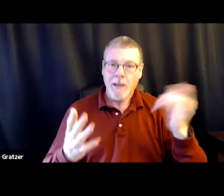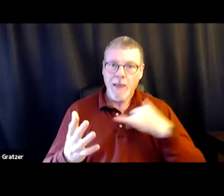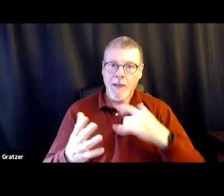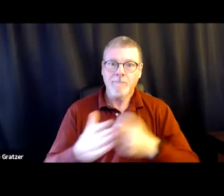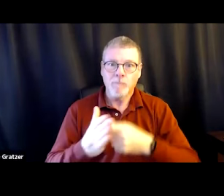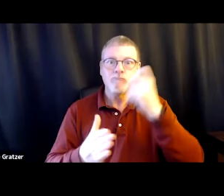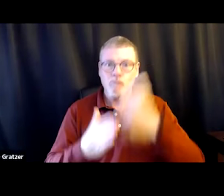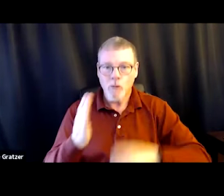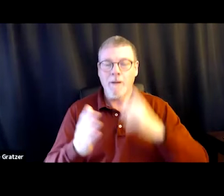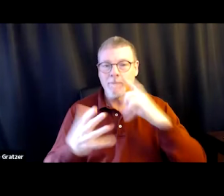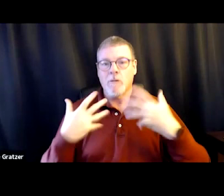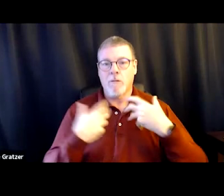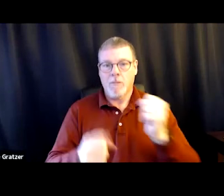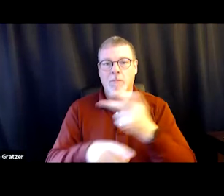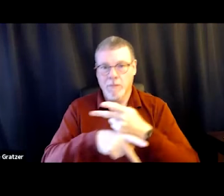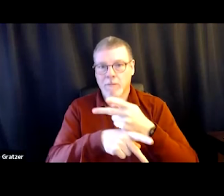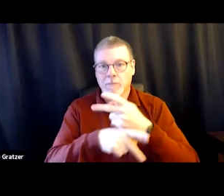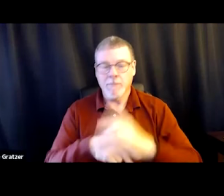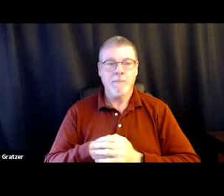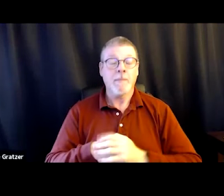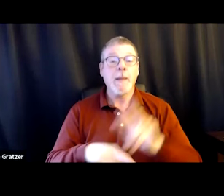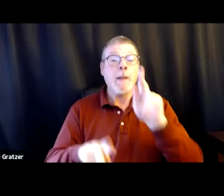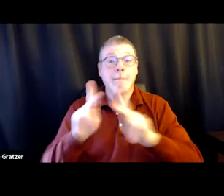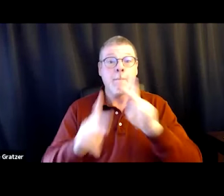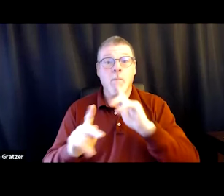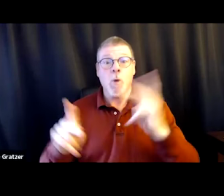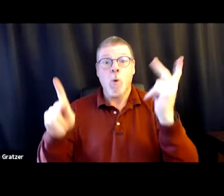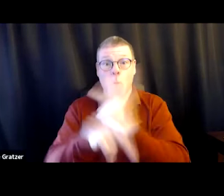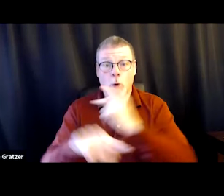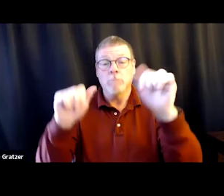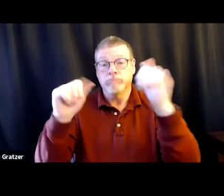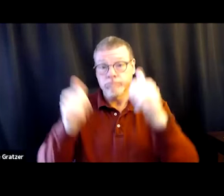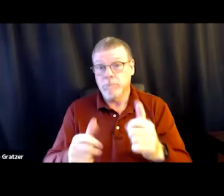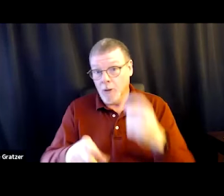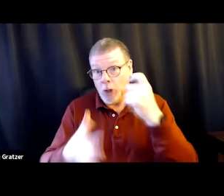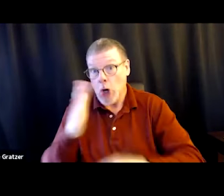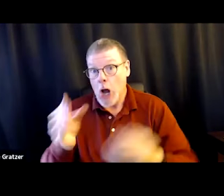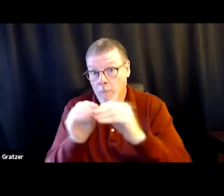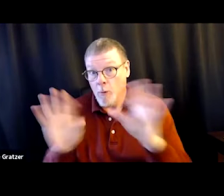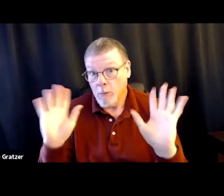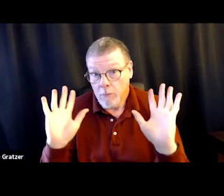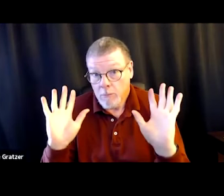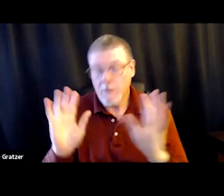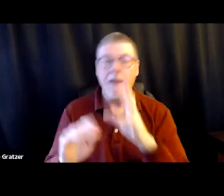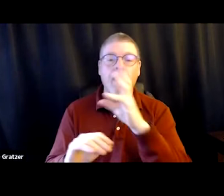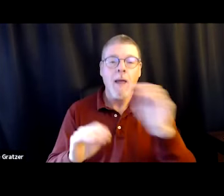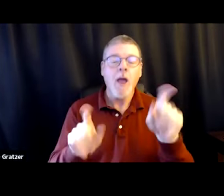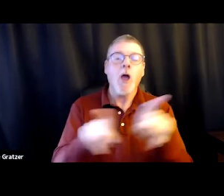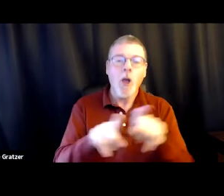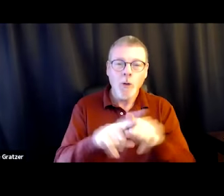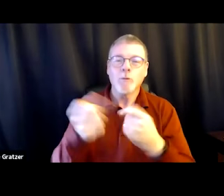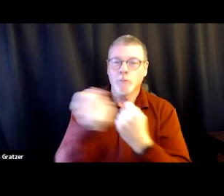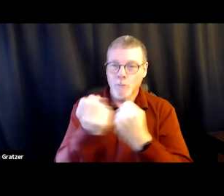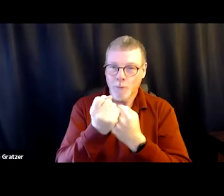of correctional health care. We know that individuals with more health problems are going to cost more. And this can be related to on-site support, but